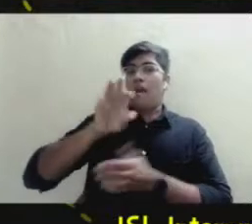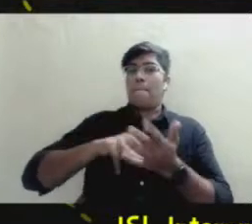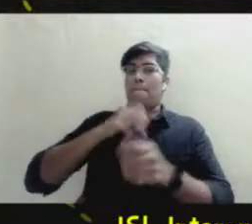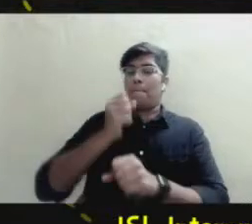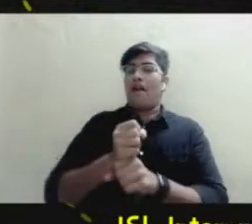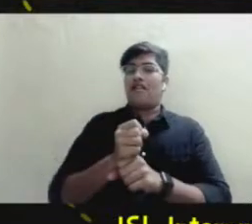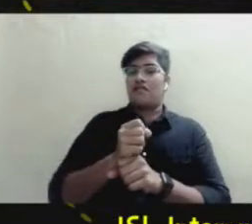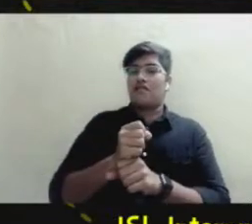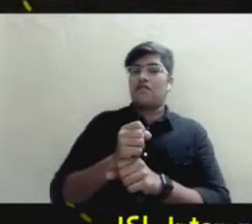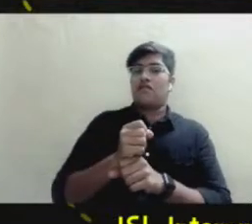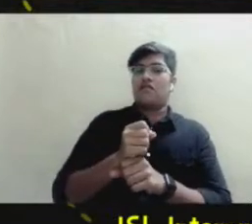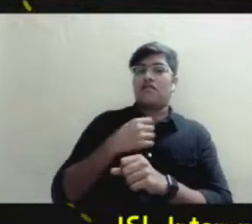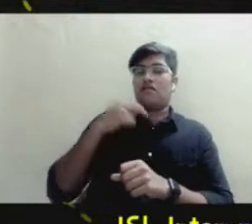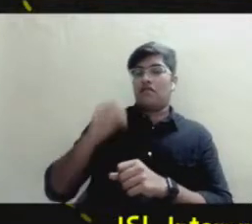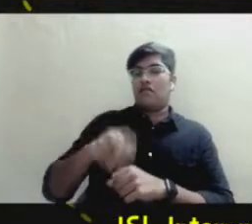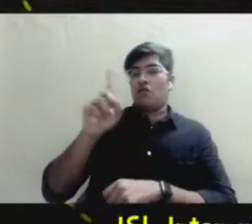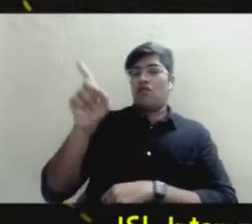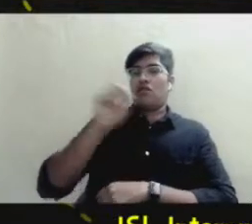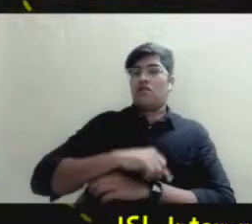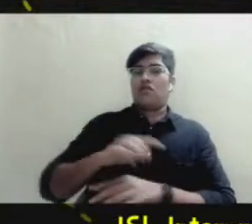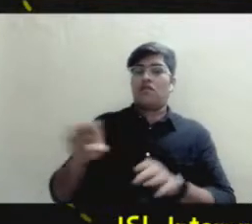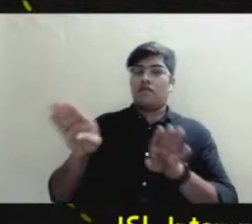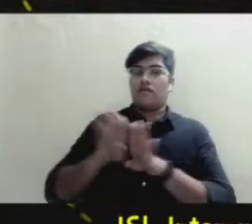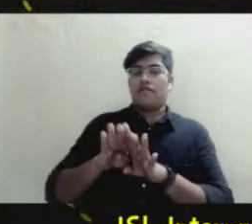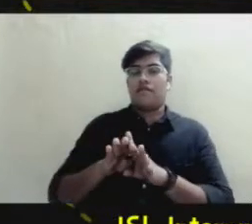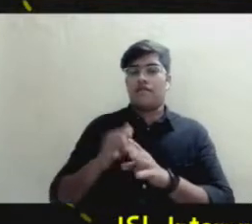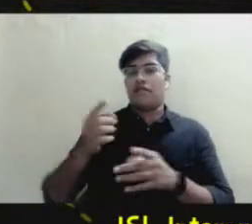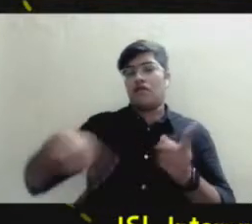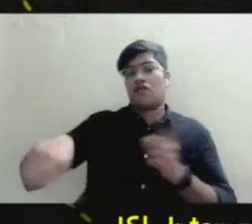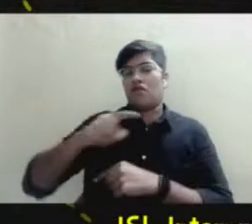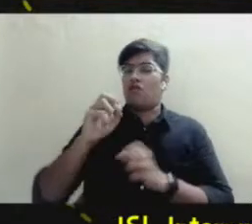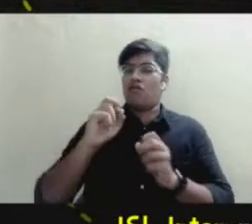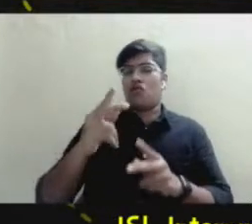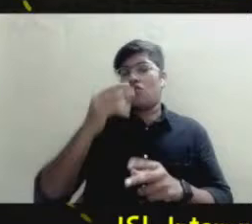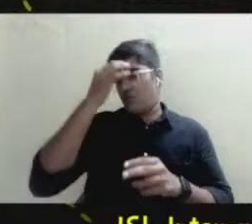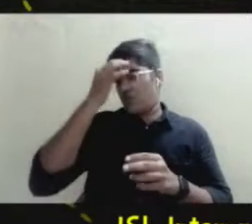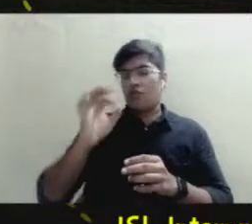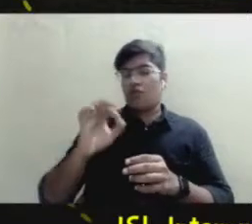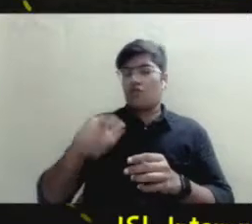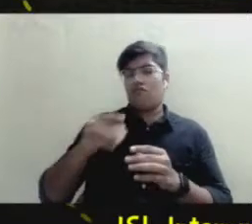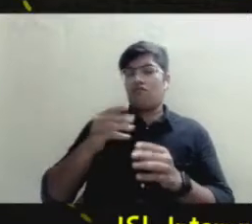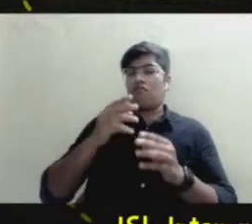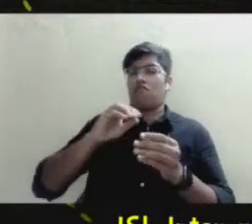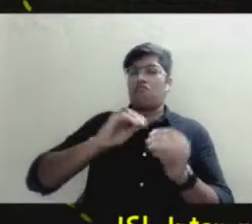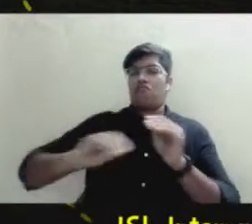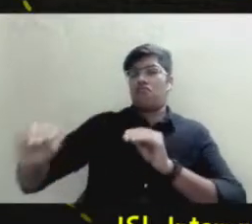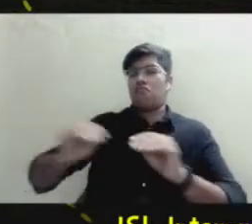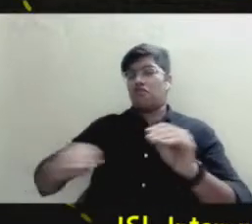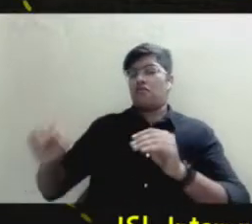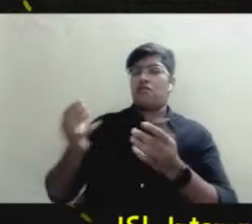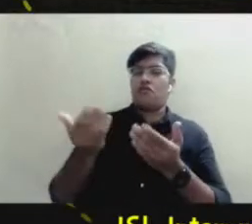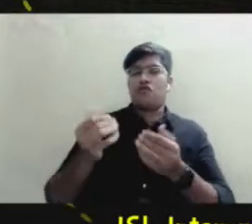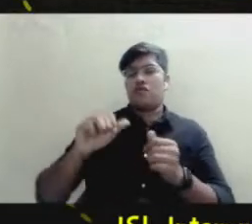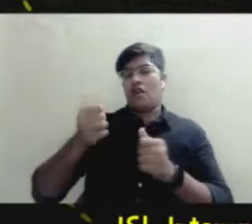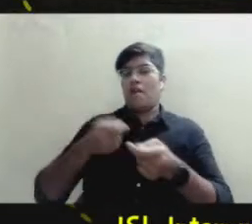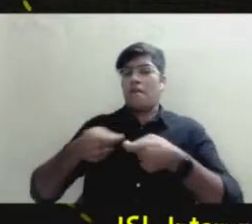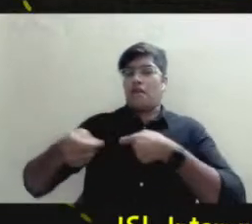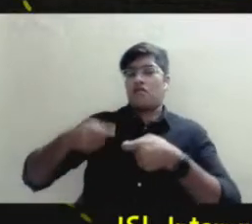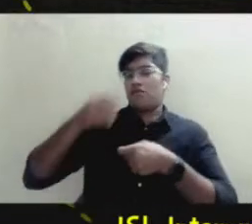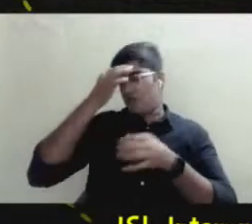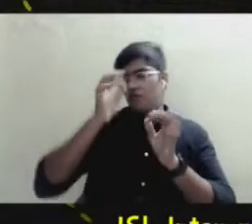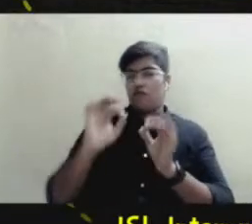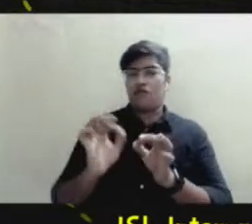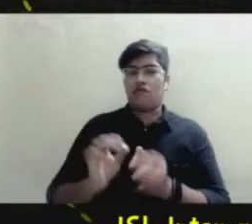March. And so everybody said, okay, fine, we'll schedule something else on that day. We'll schedule